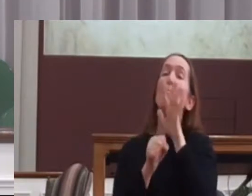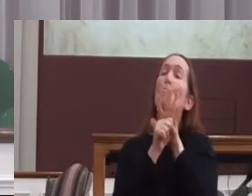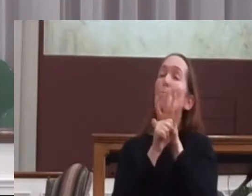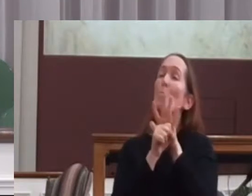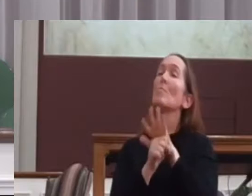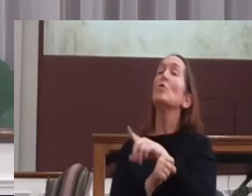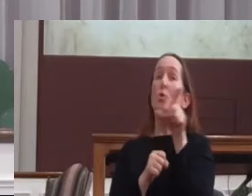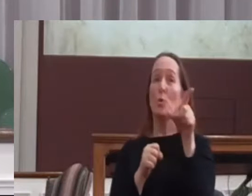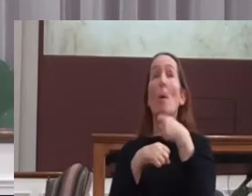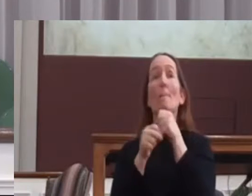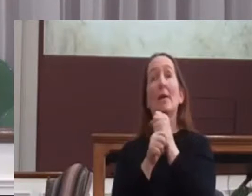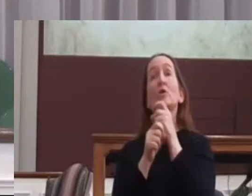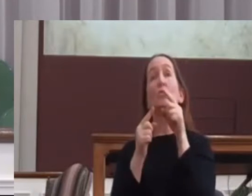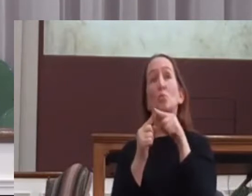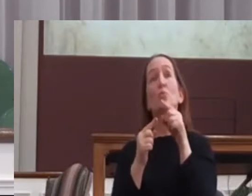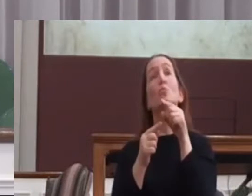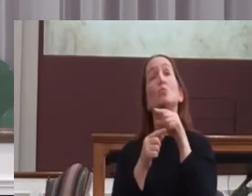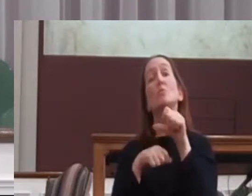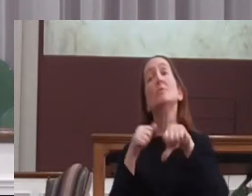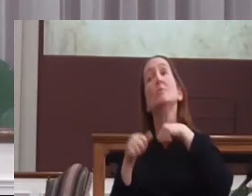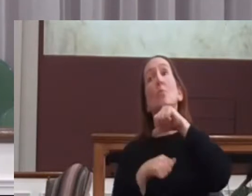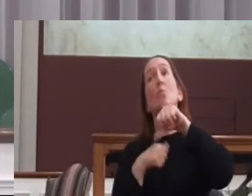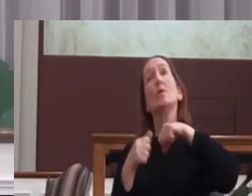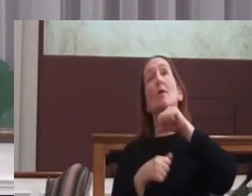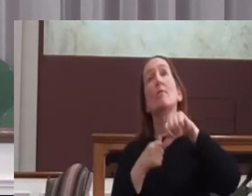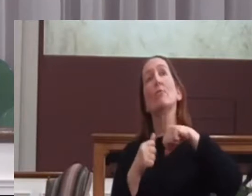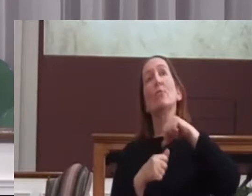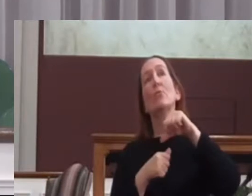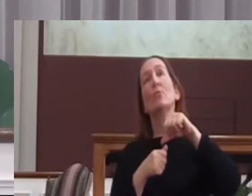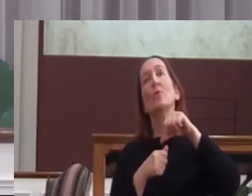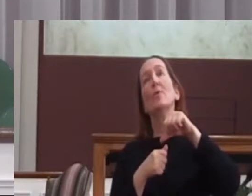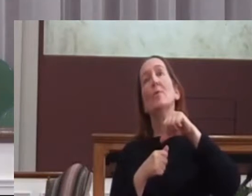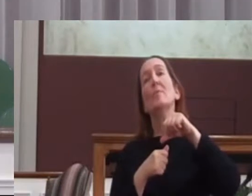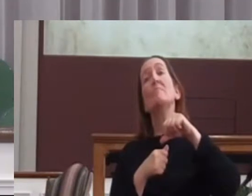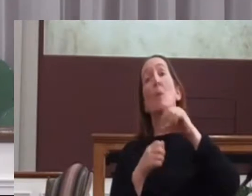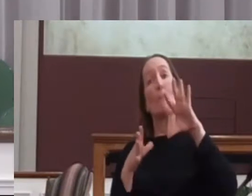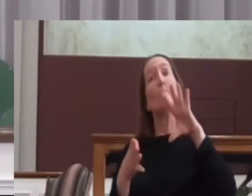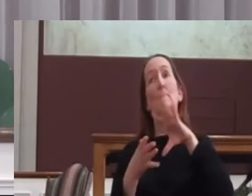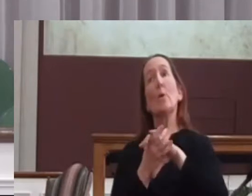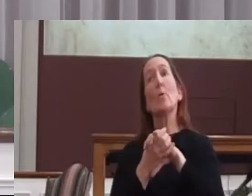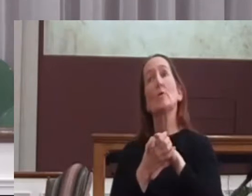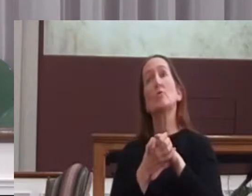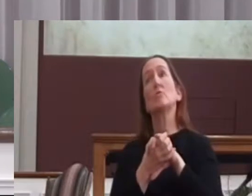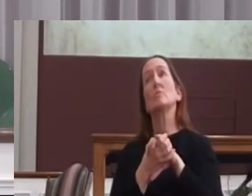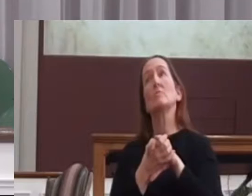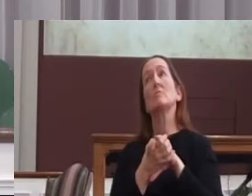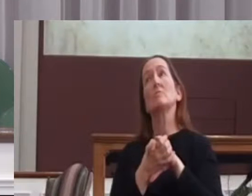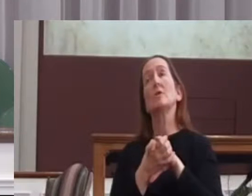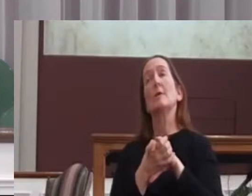However, the commitment you have made to one another